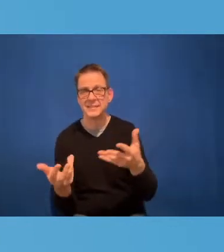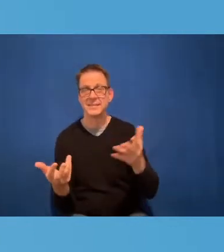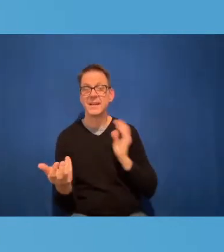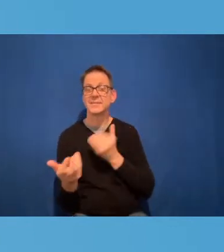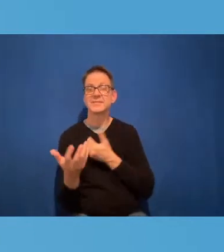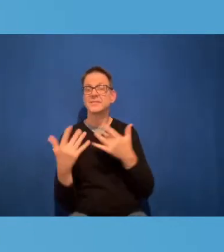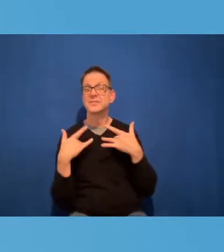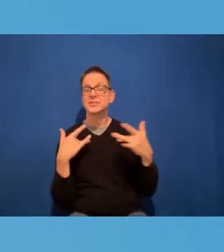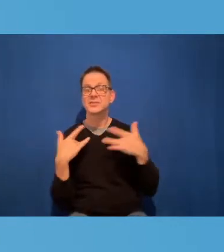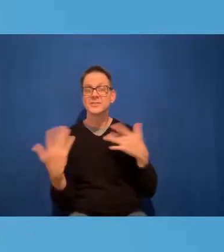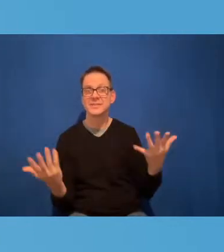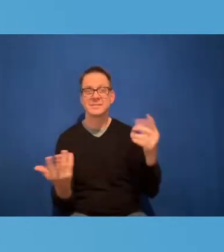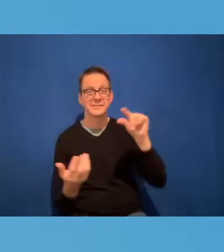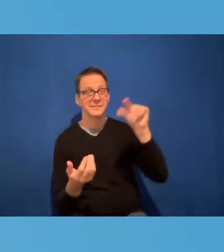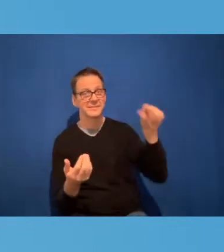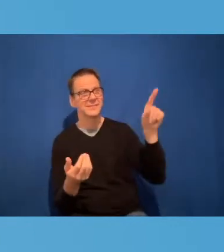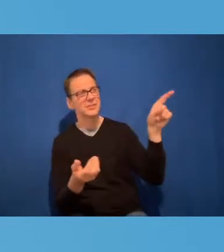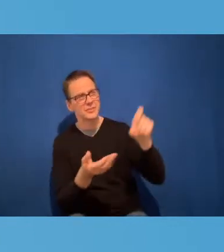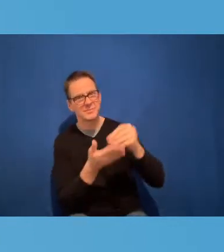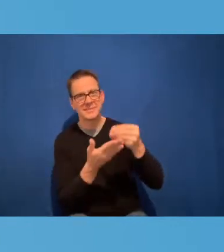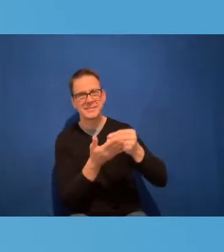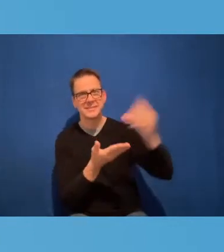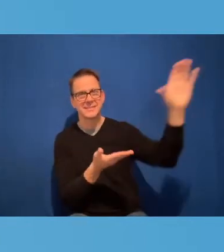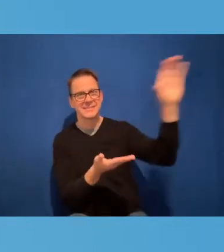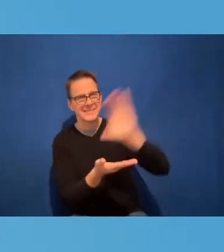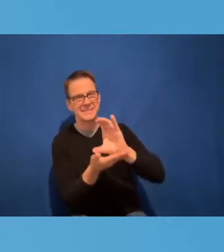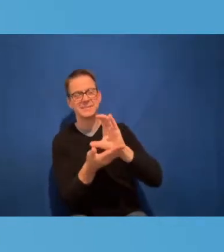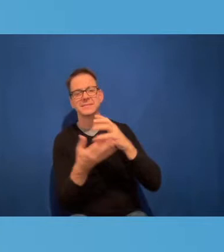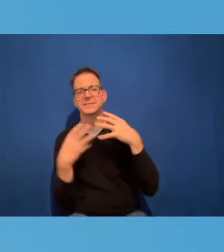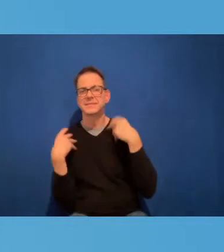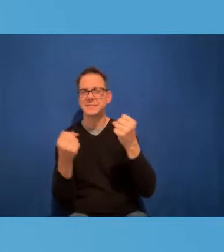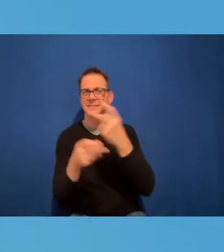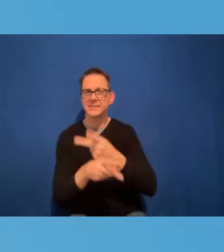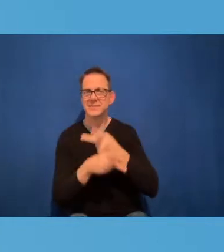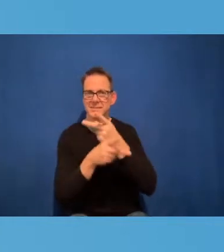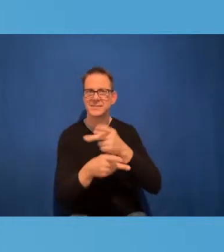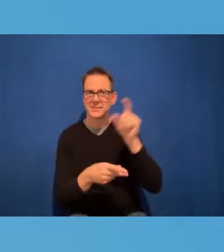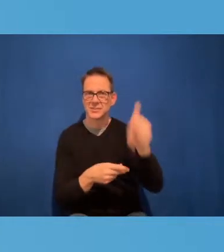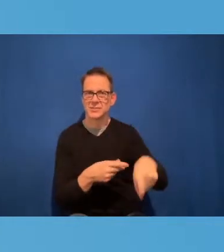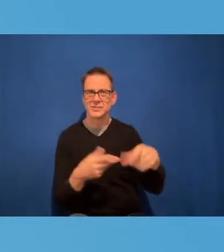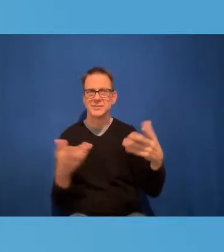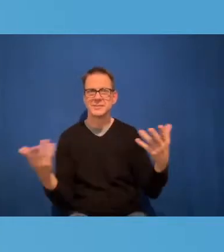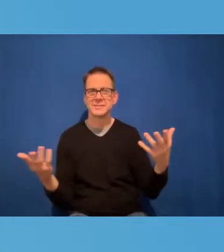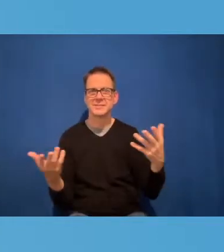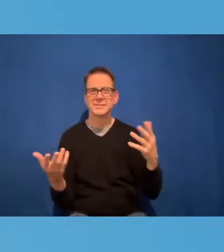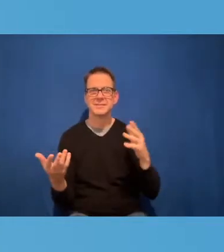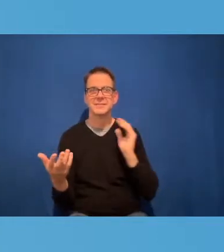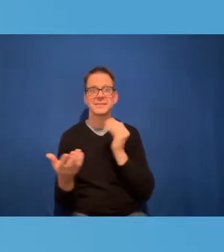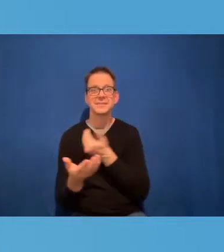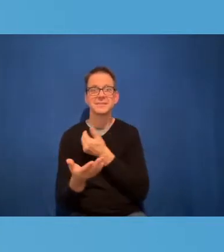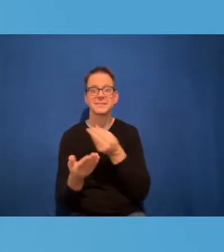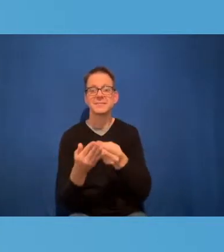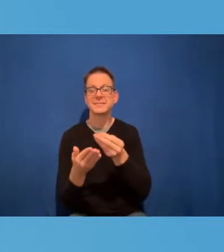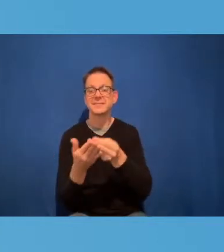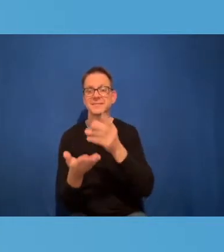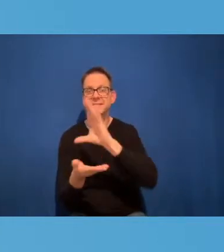place that a government invests in, so that we can actually lower the costs upstream when it comes